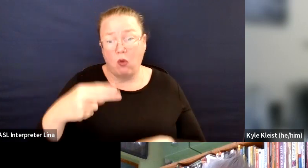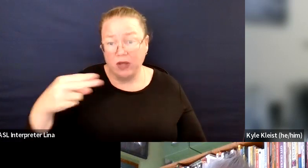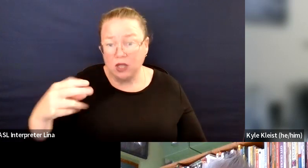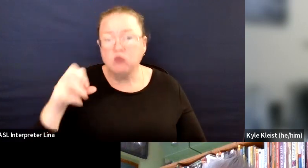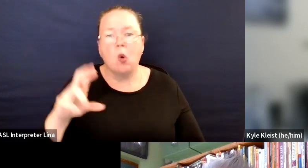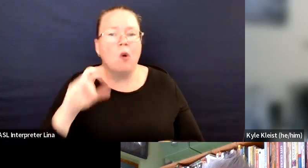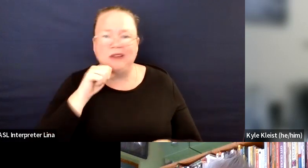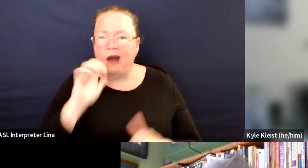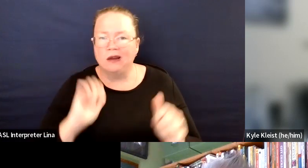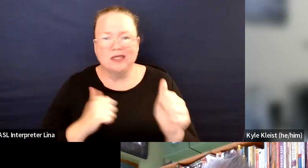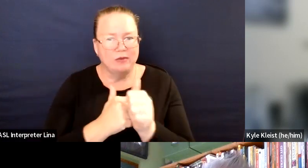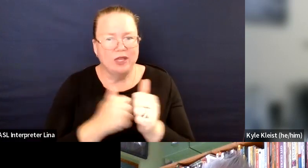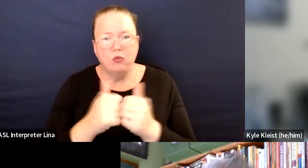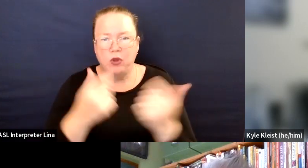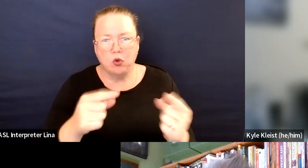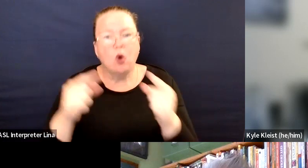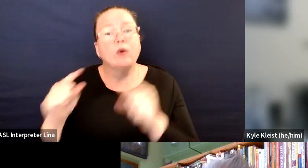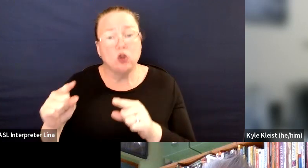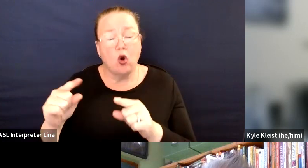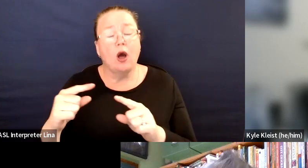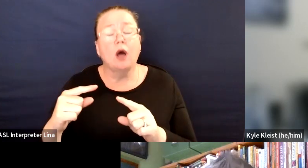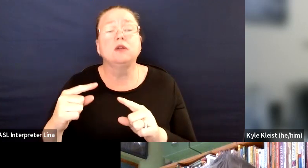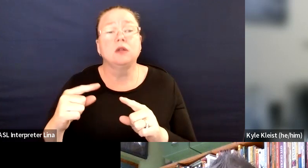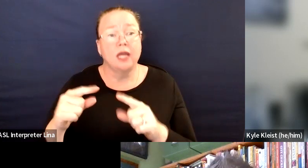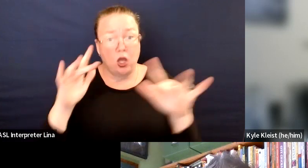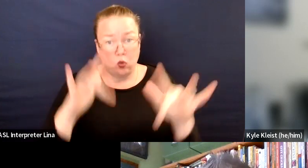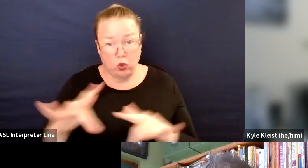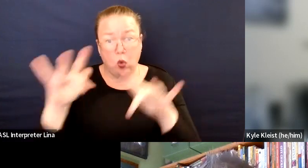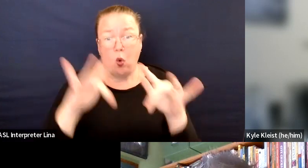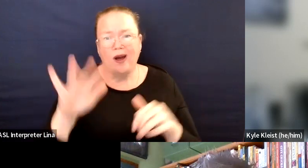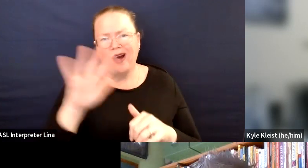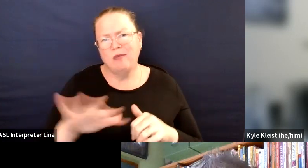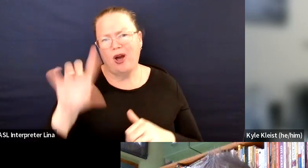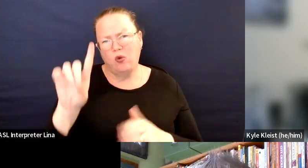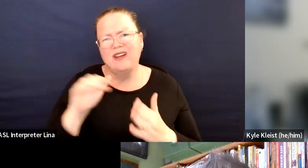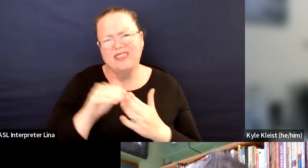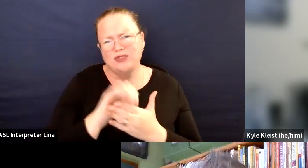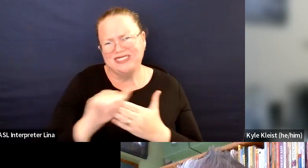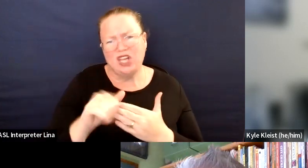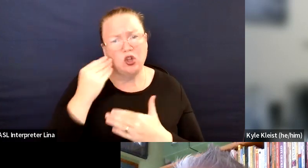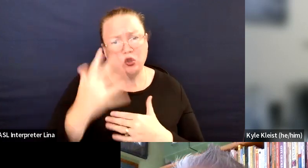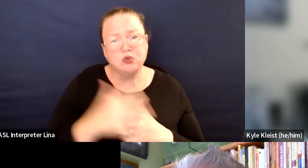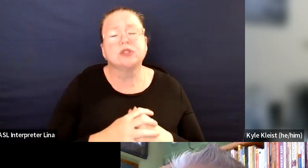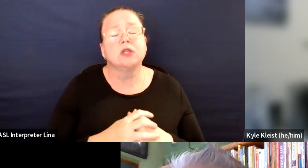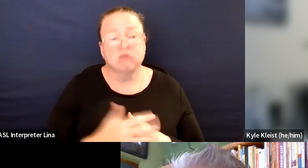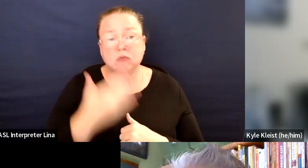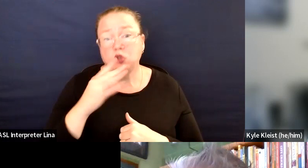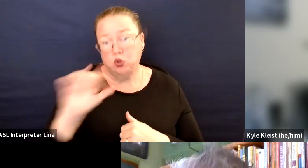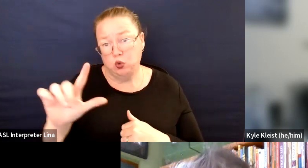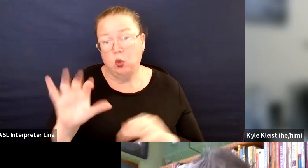not keeping up with what's going on, and it records. They're about $1,000. So they're a great tool to